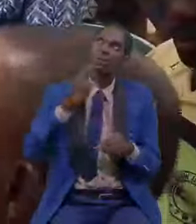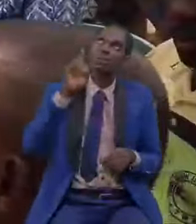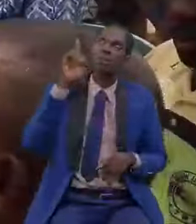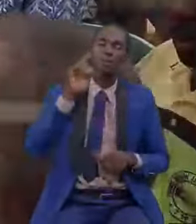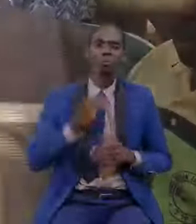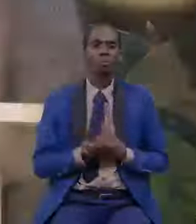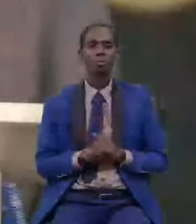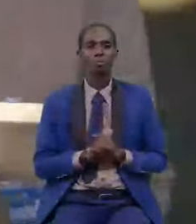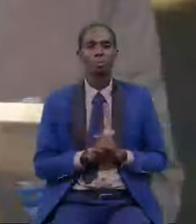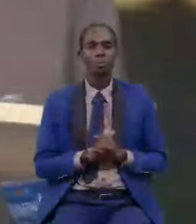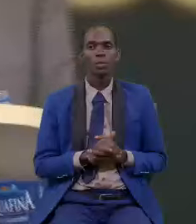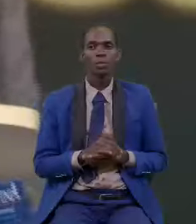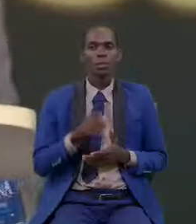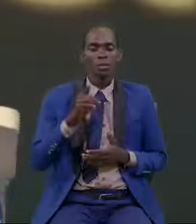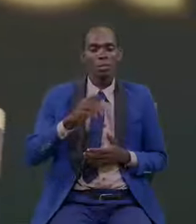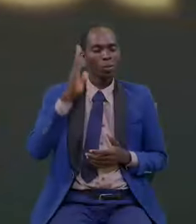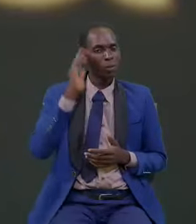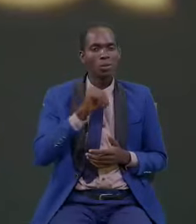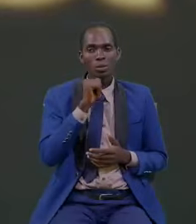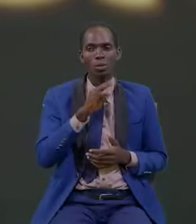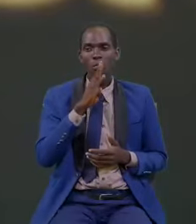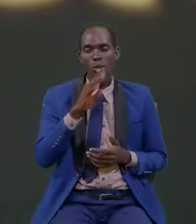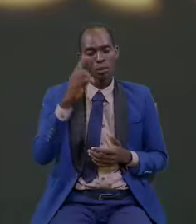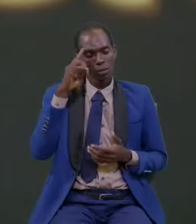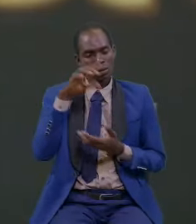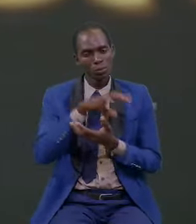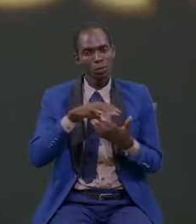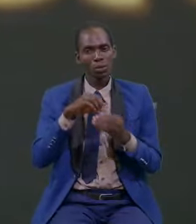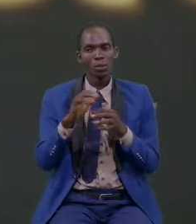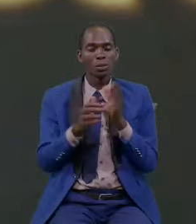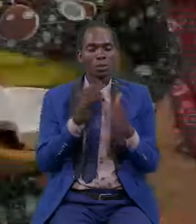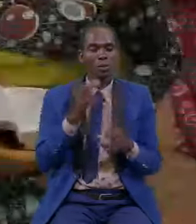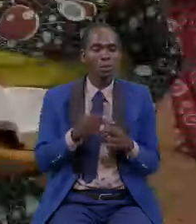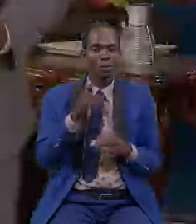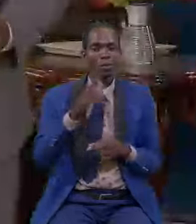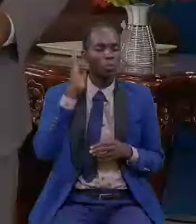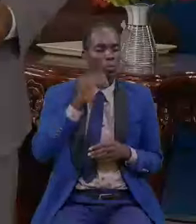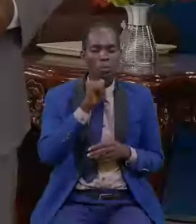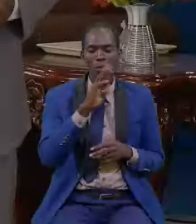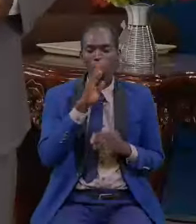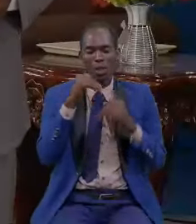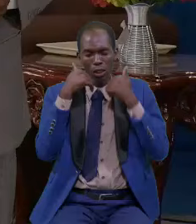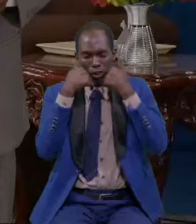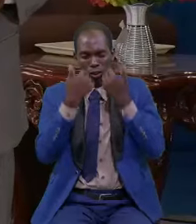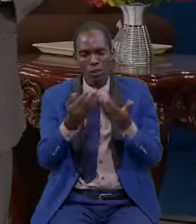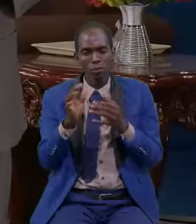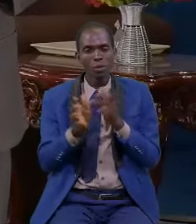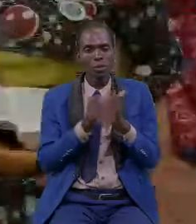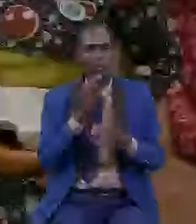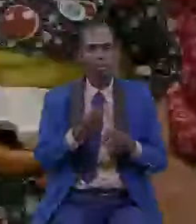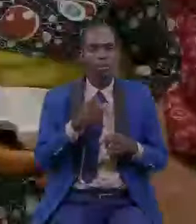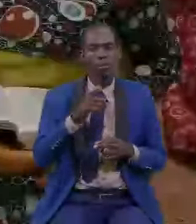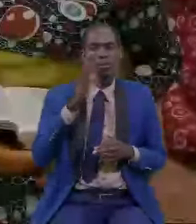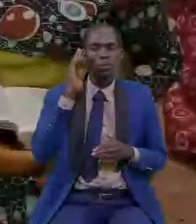You will not be confounded. You will not be ashamed. You will not be judged